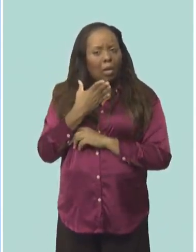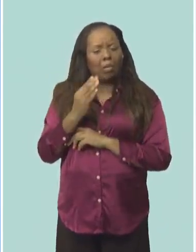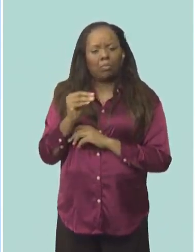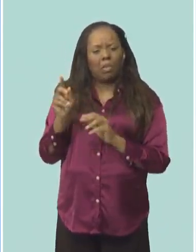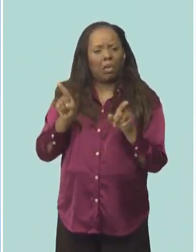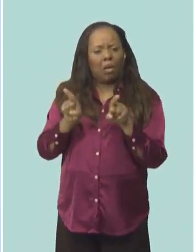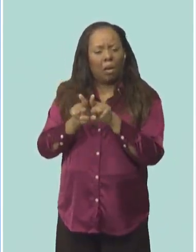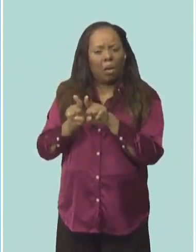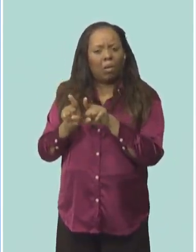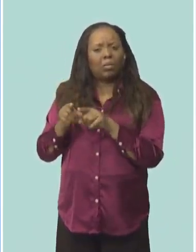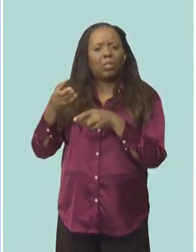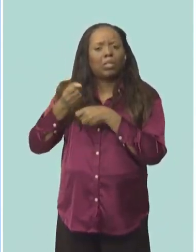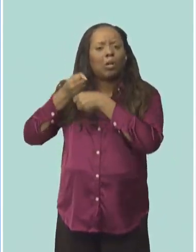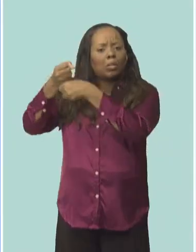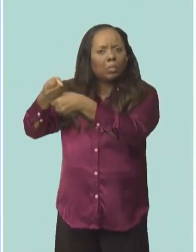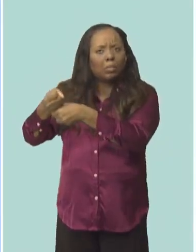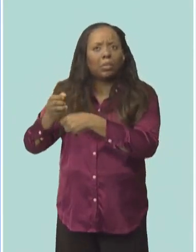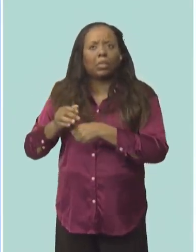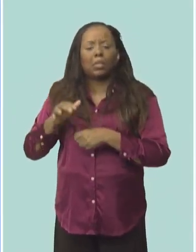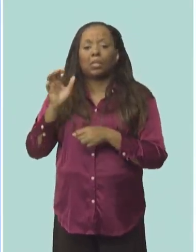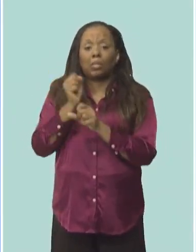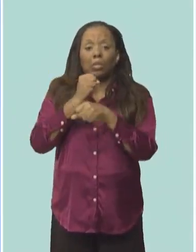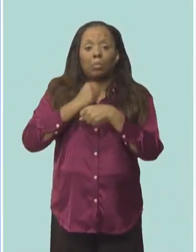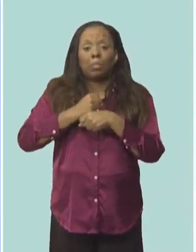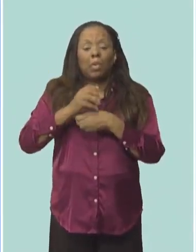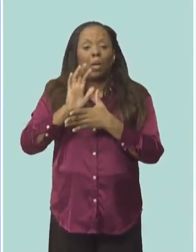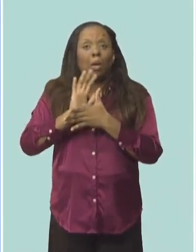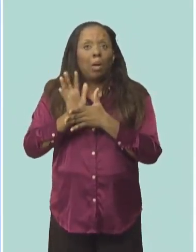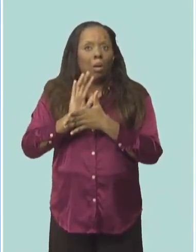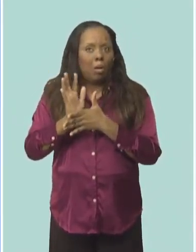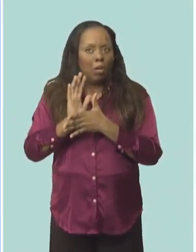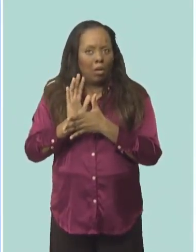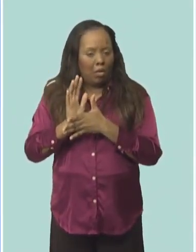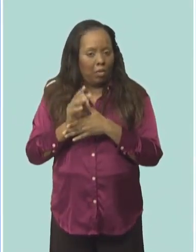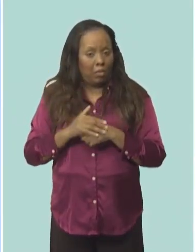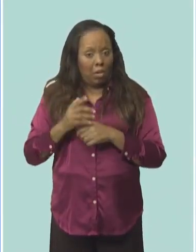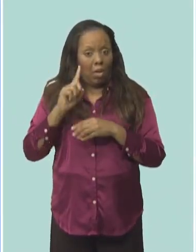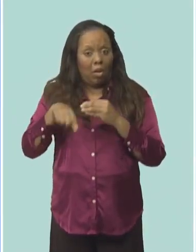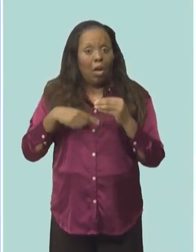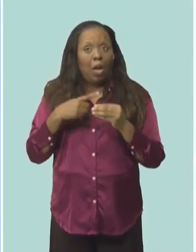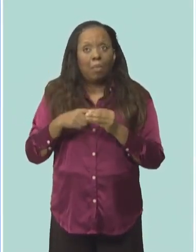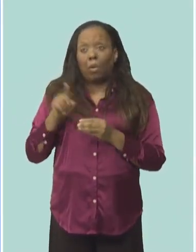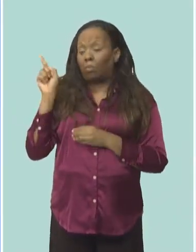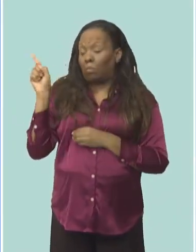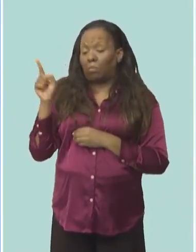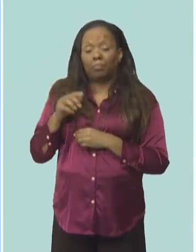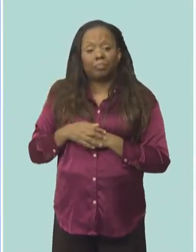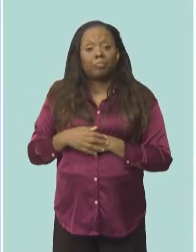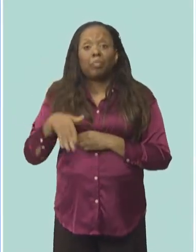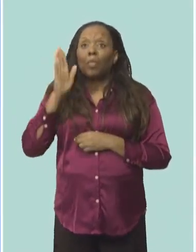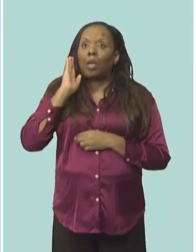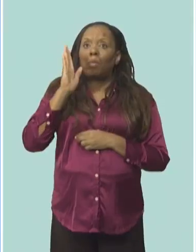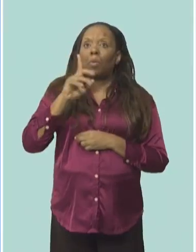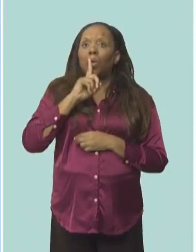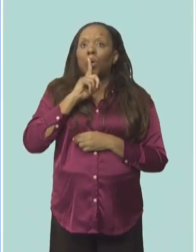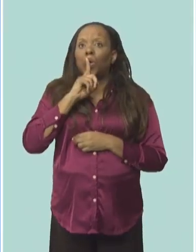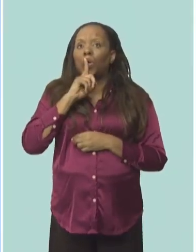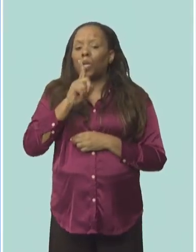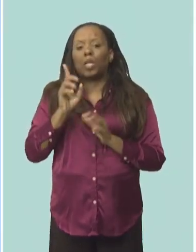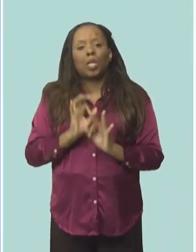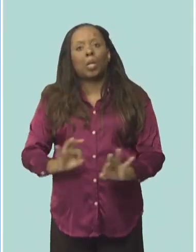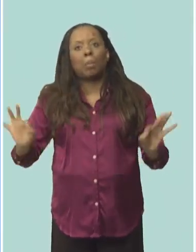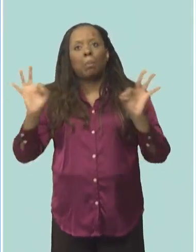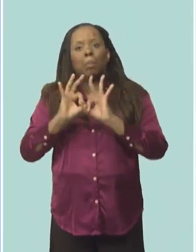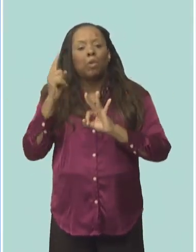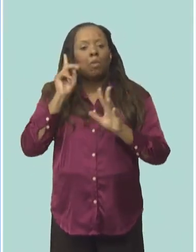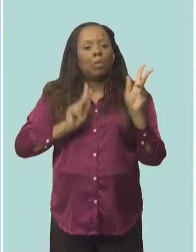it has led to the creation of a movie named The Silence After. Kennedy believes that AnimeCon will remain a stomping ground for creatives